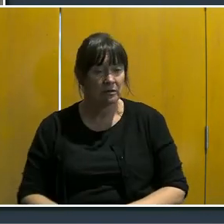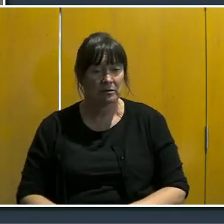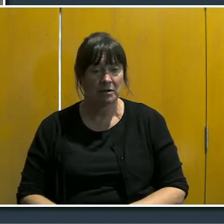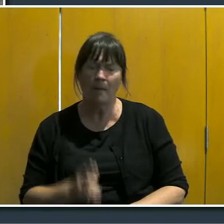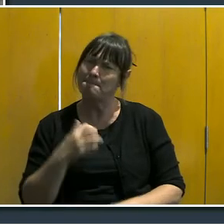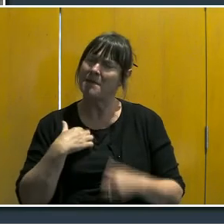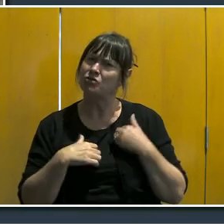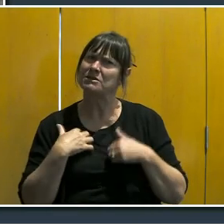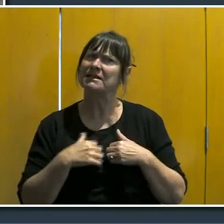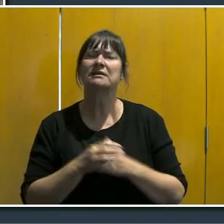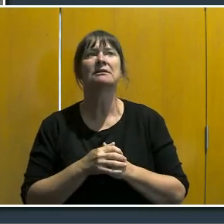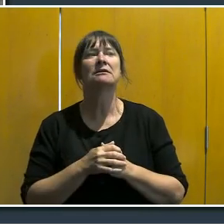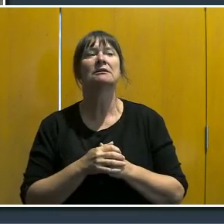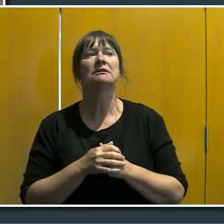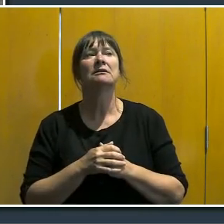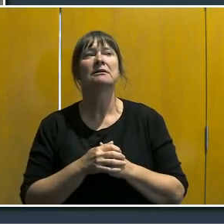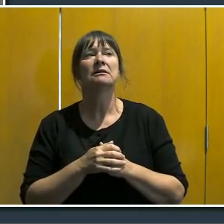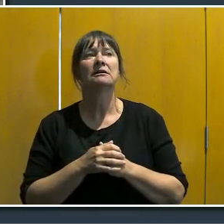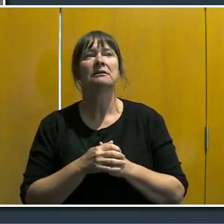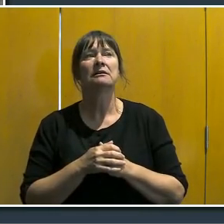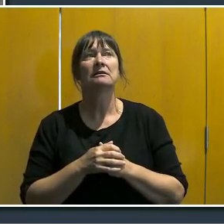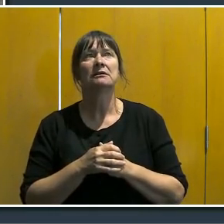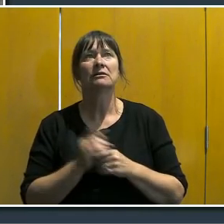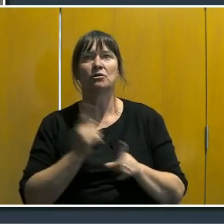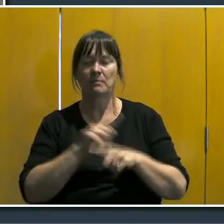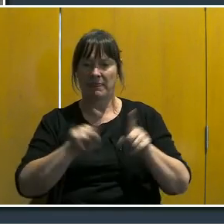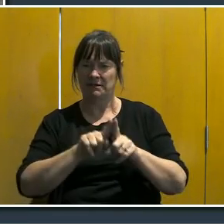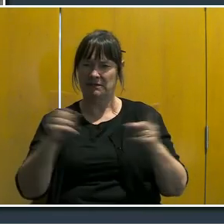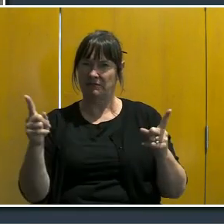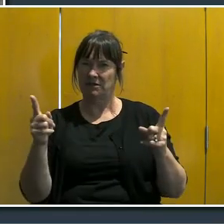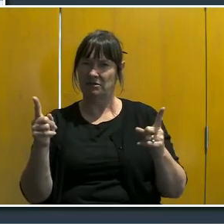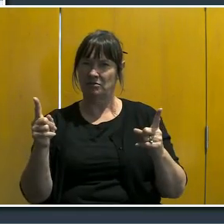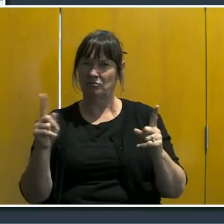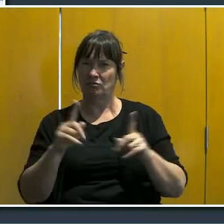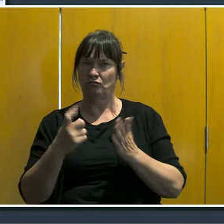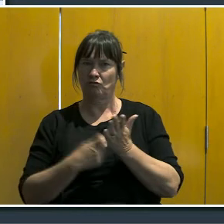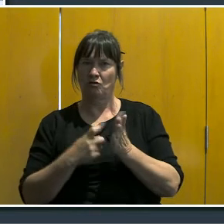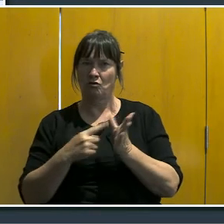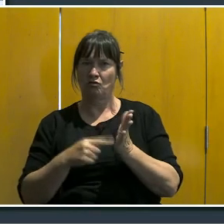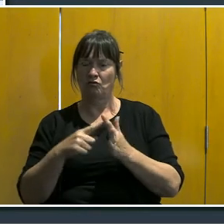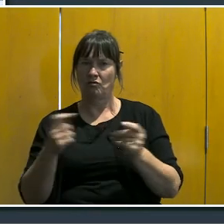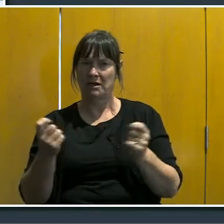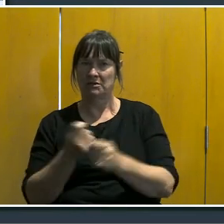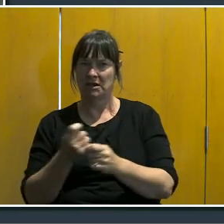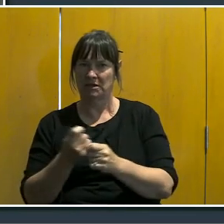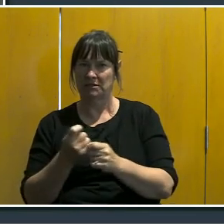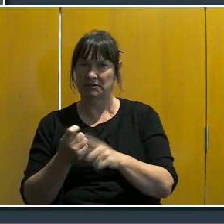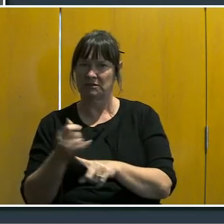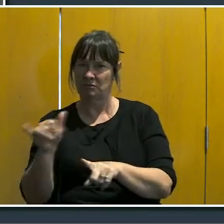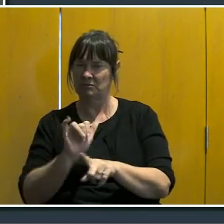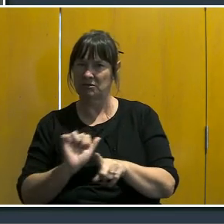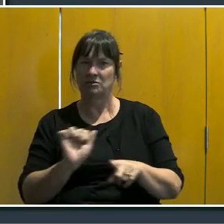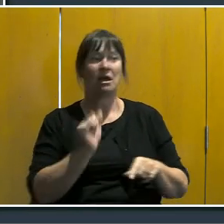just interested, so which differential are you under at the moment? We're just on the under the 5 hectares, so of course we'll get